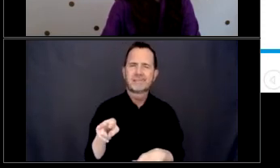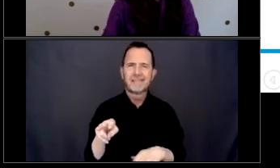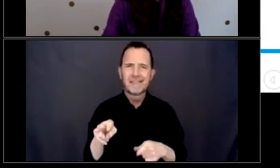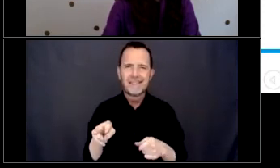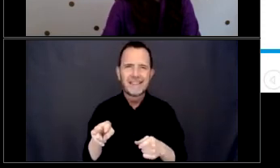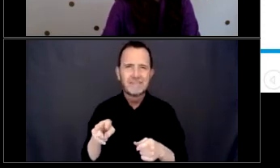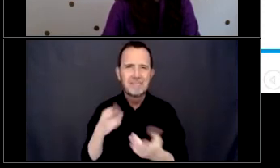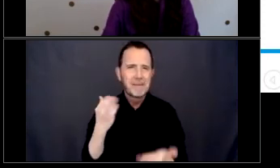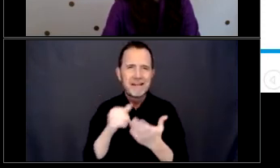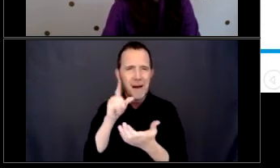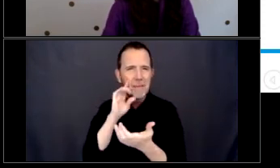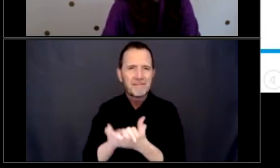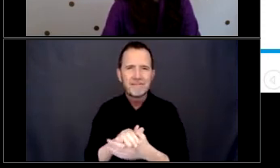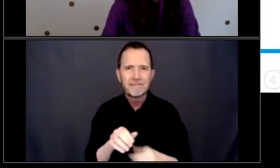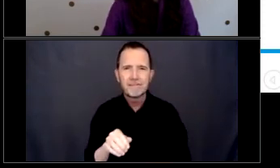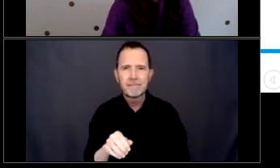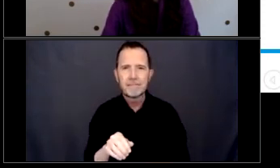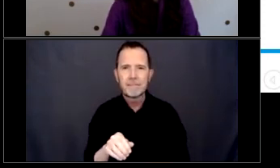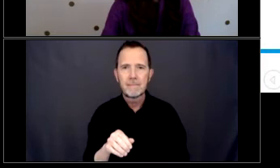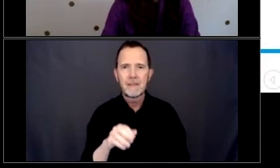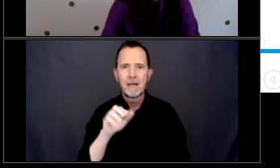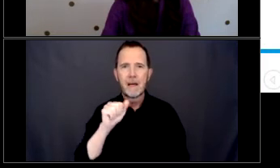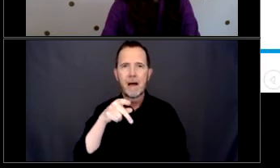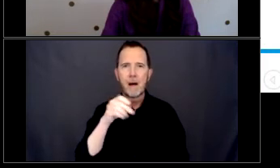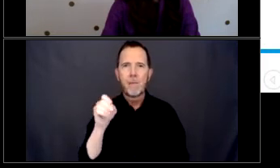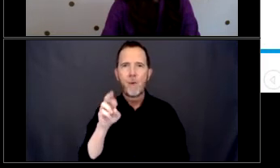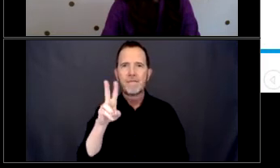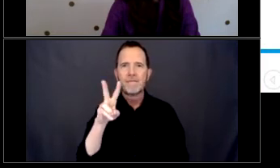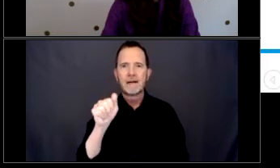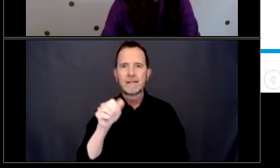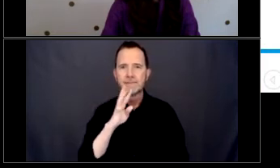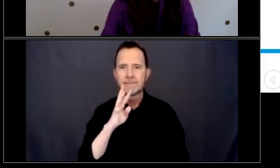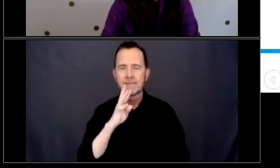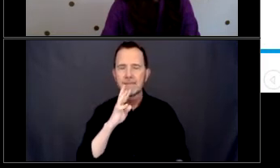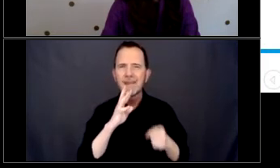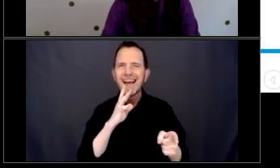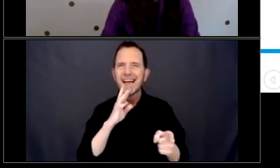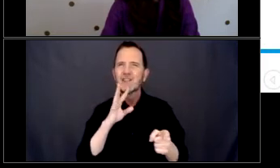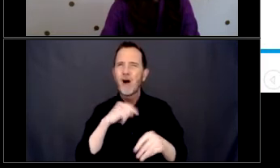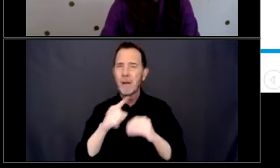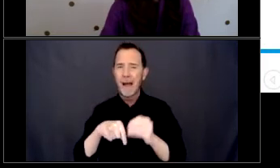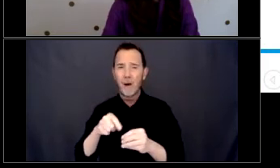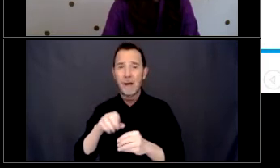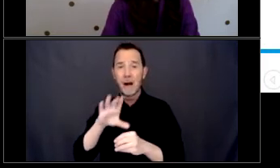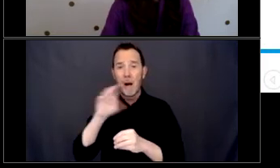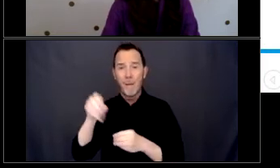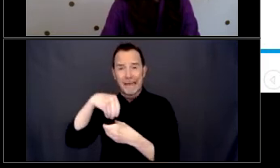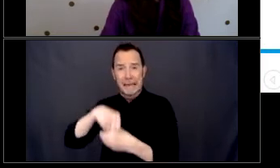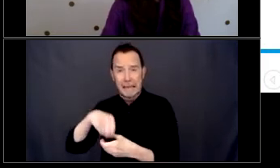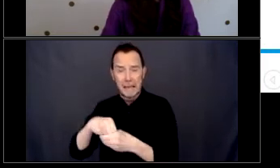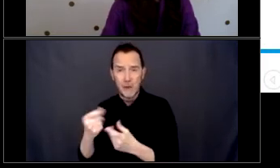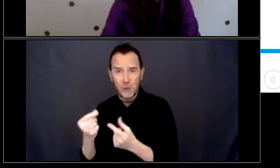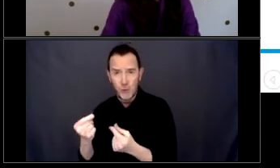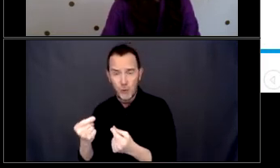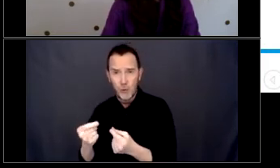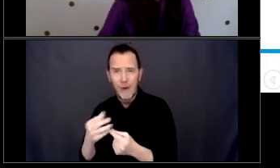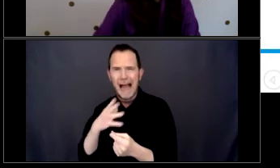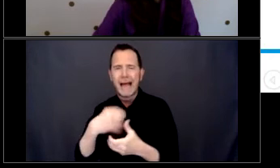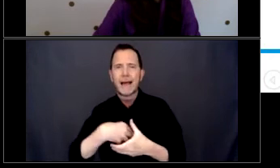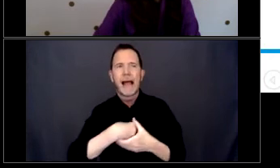I might jump in and add, I think there's two things that come to mind. I'll answer the internal and then the external part. Internally, we